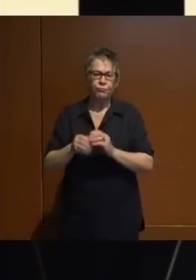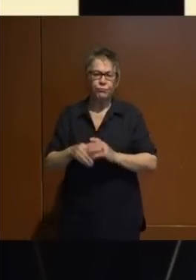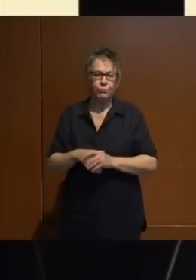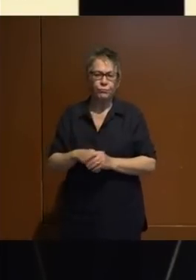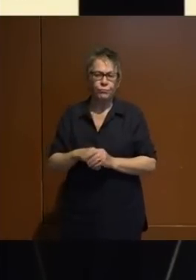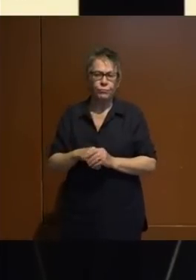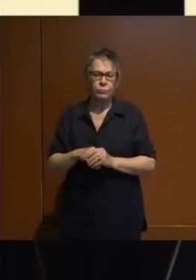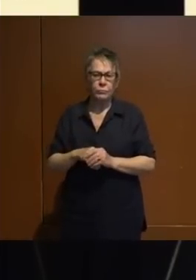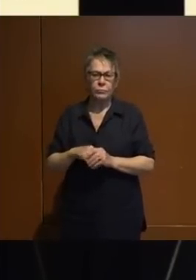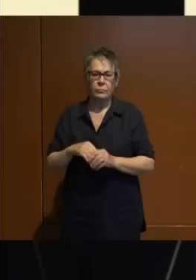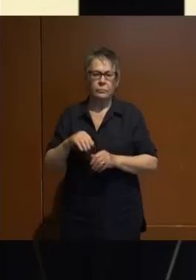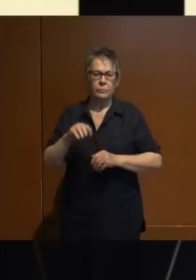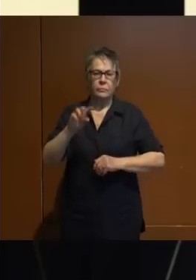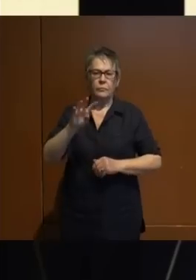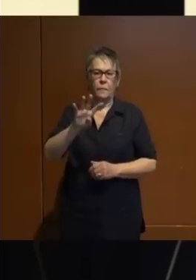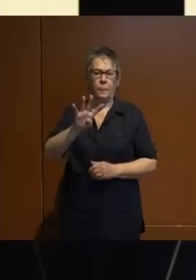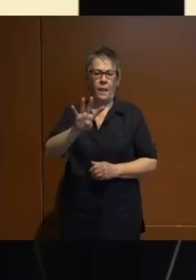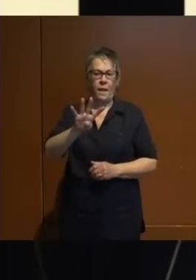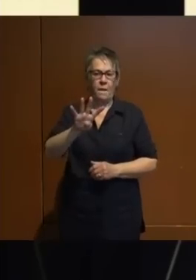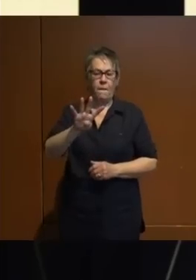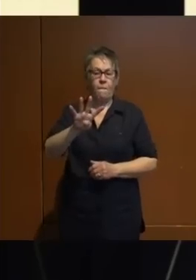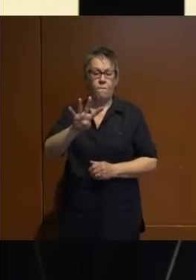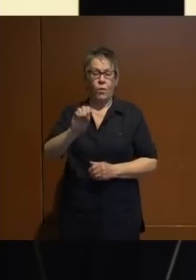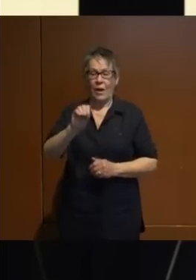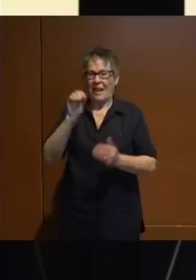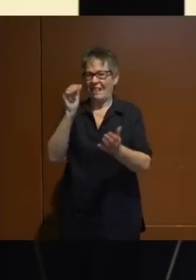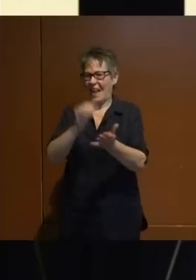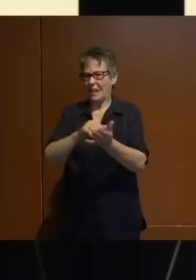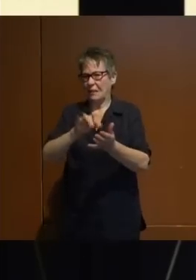40,806 tests performed, of which